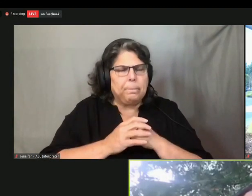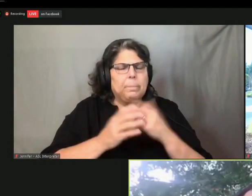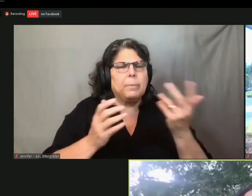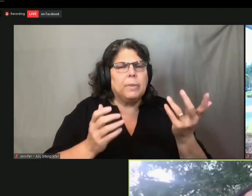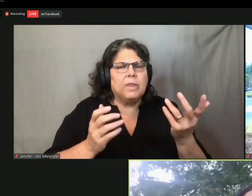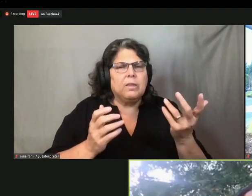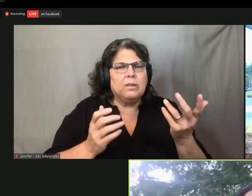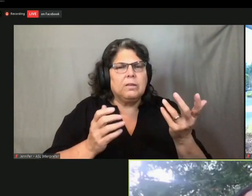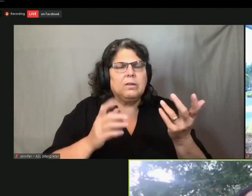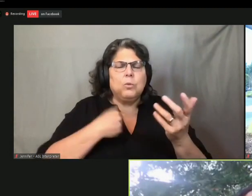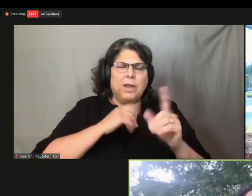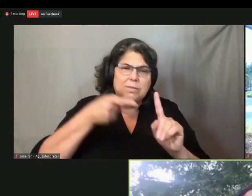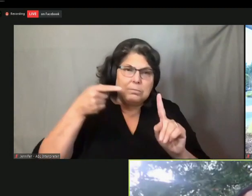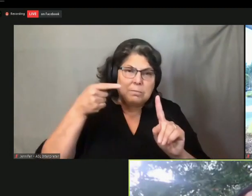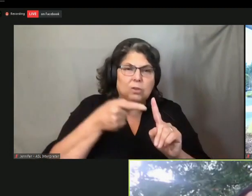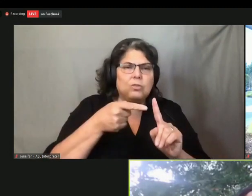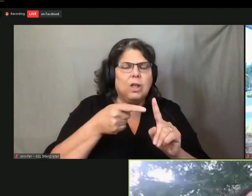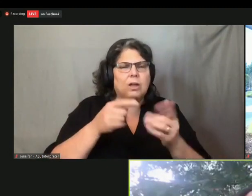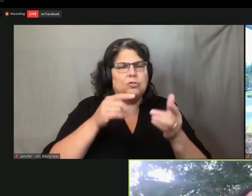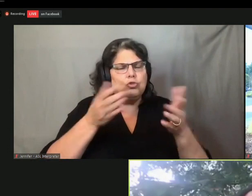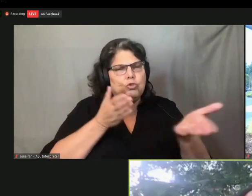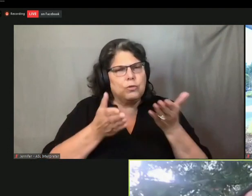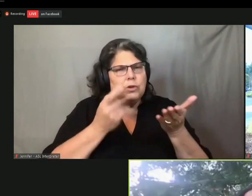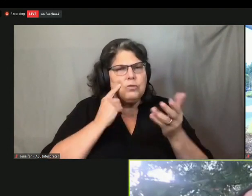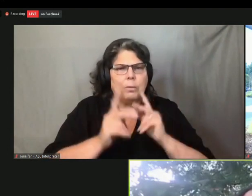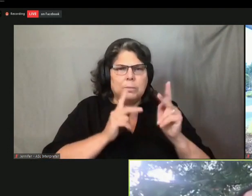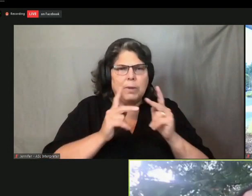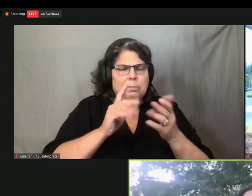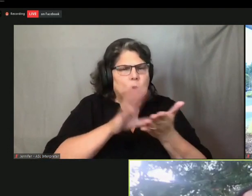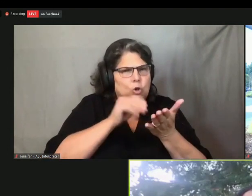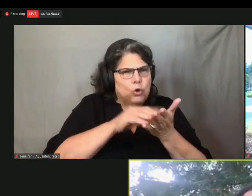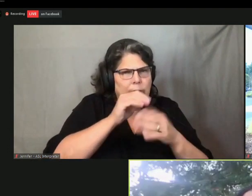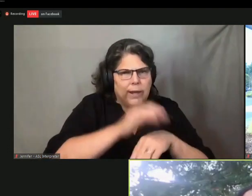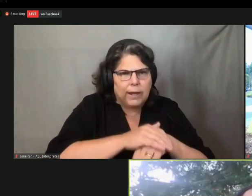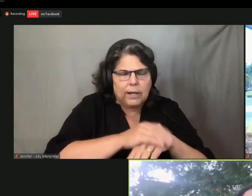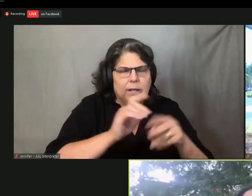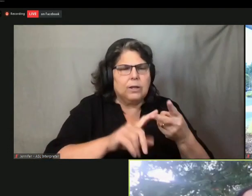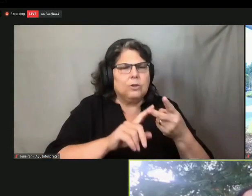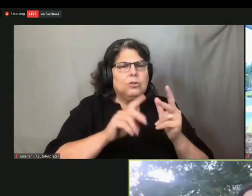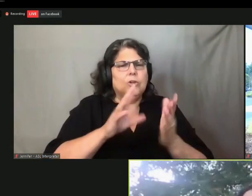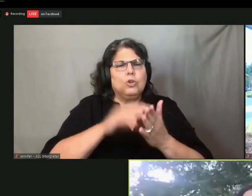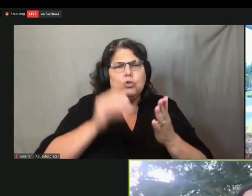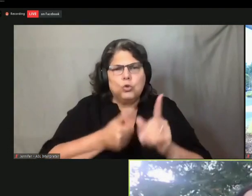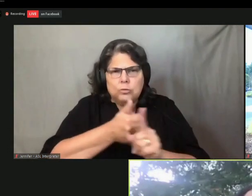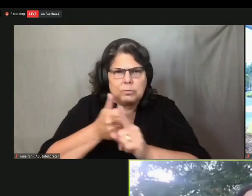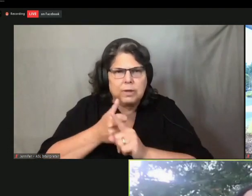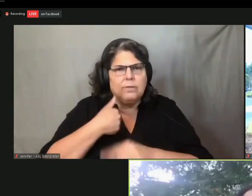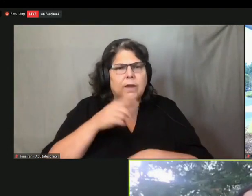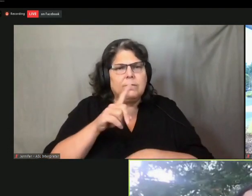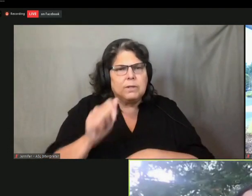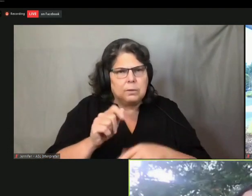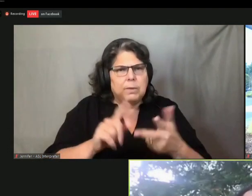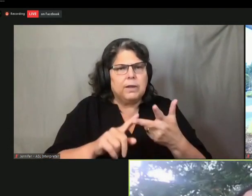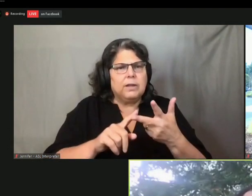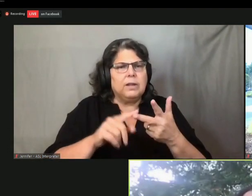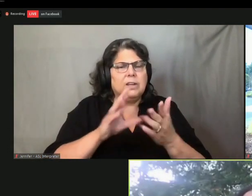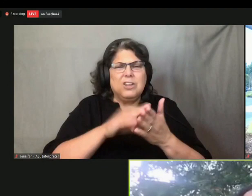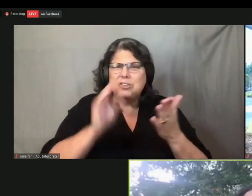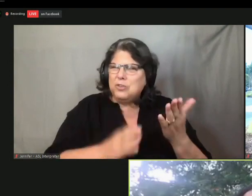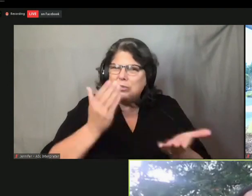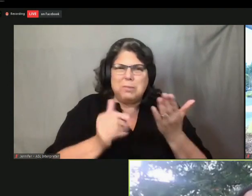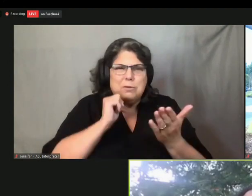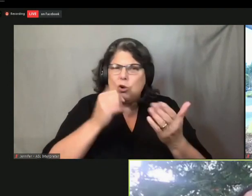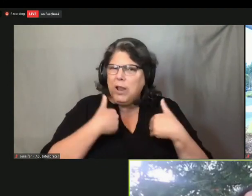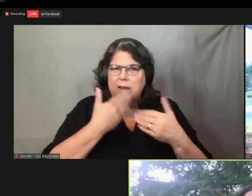specialized targeted services for English learners, students with disabilities, students requiring access to the internet and devices for